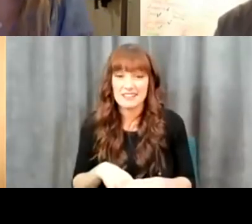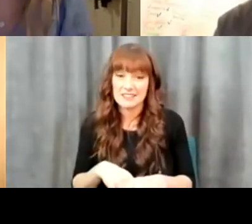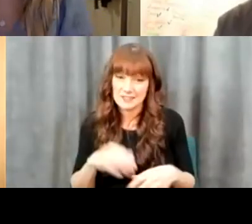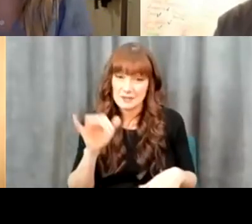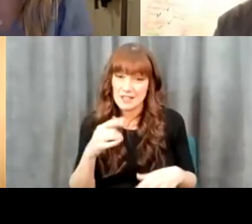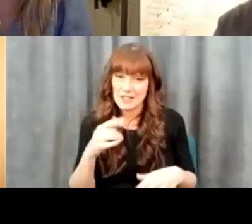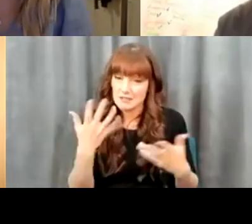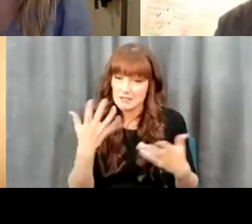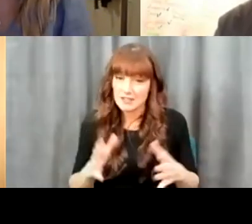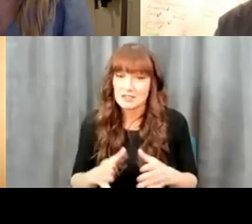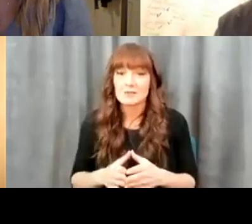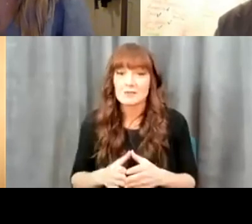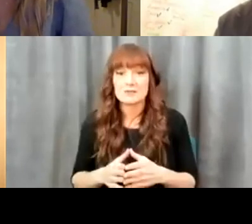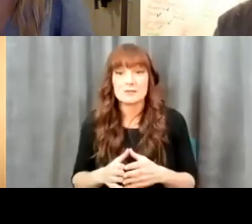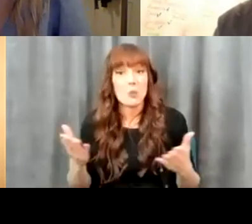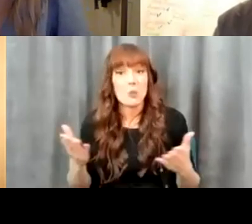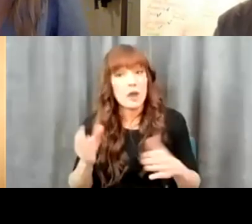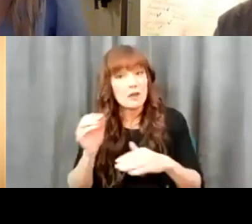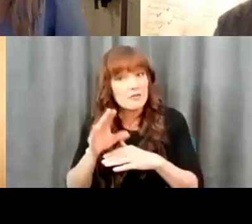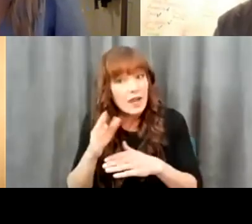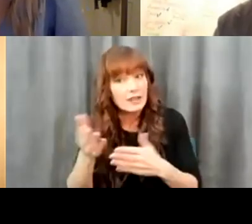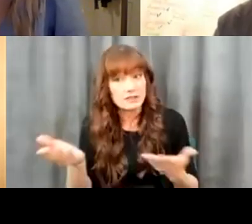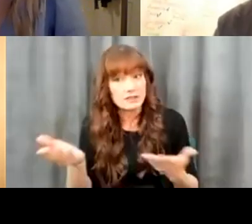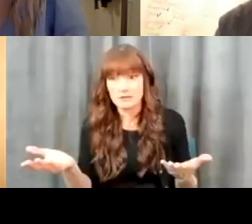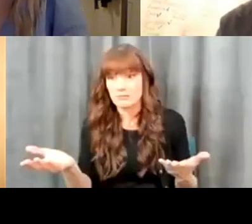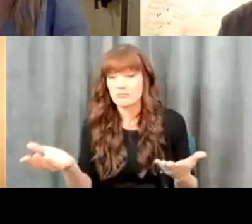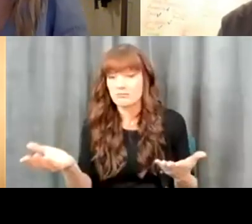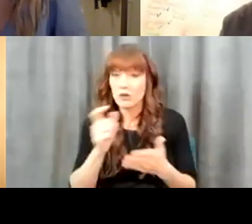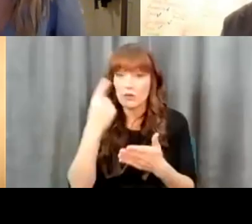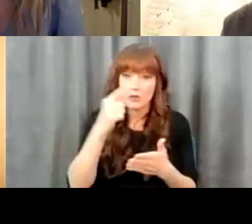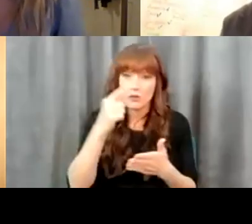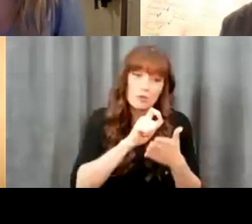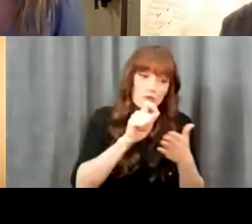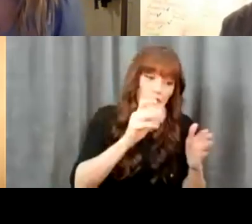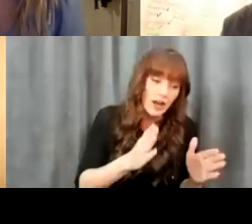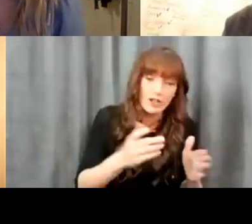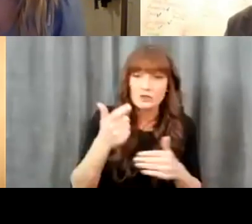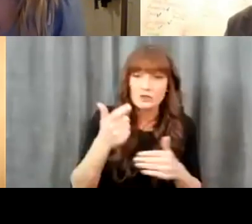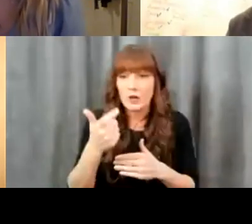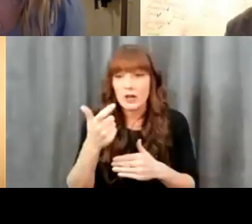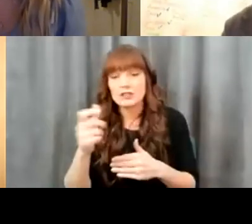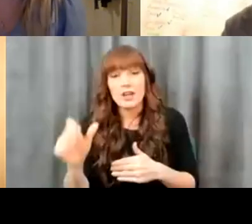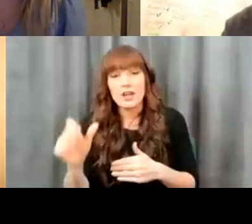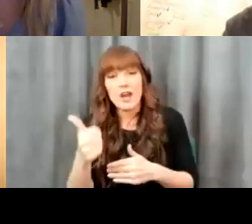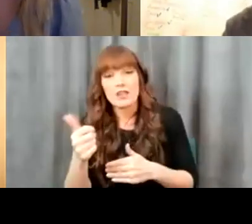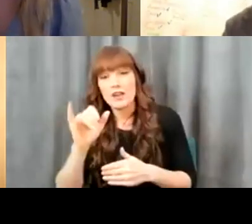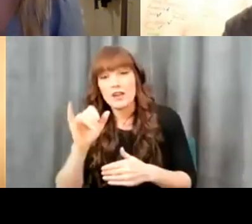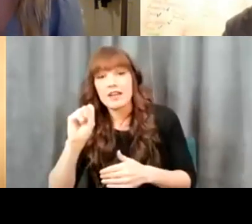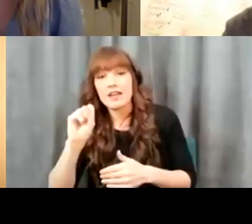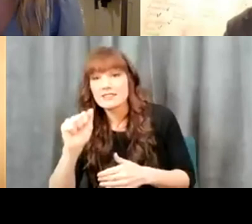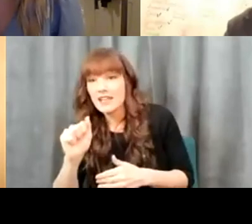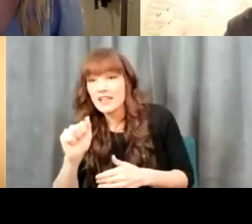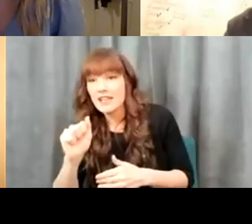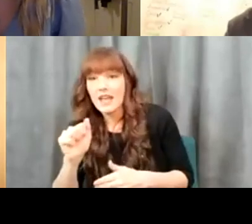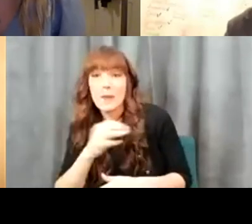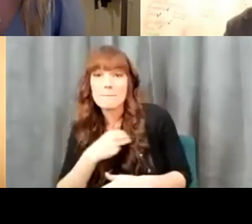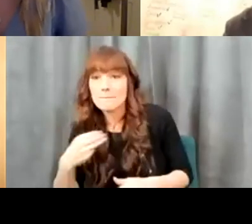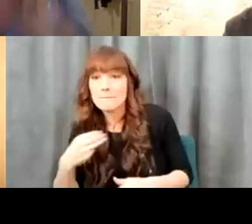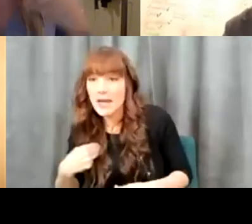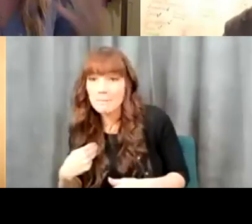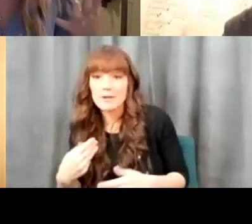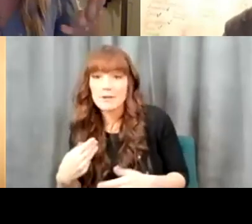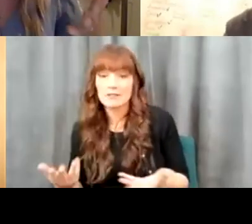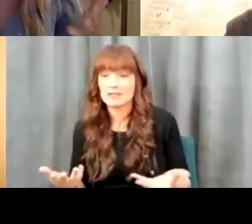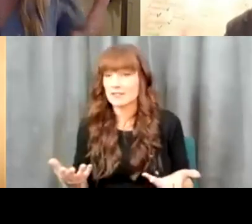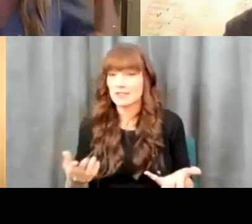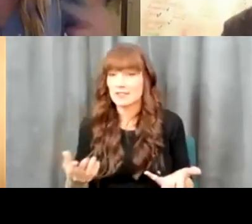Well, on that note, what advice do you have to writers watching this, to fellow ISA members? God.